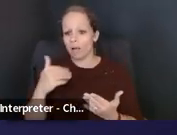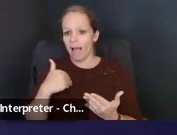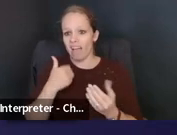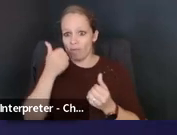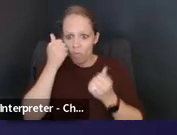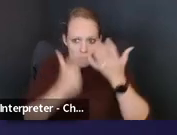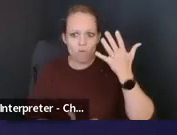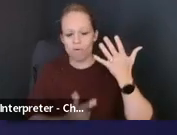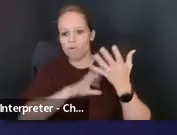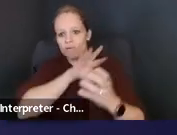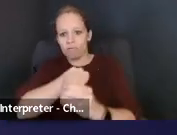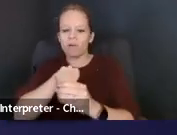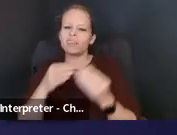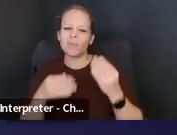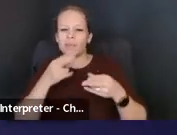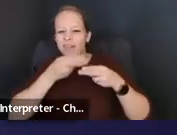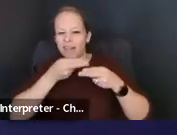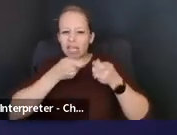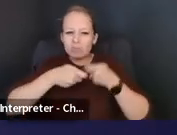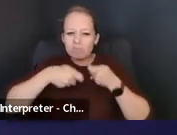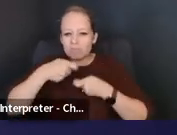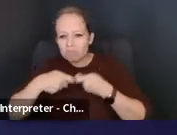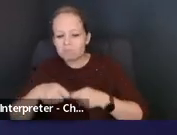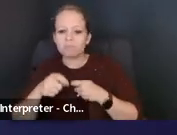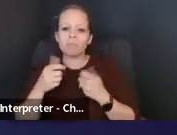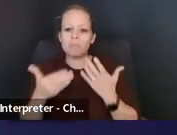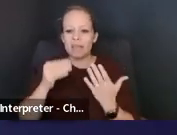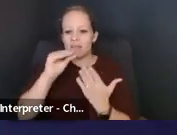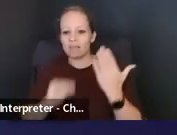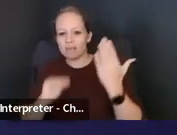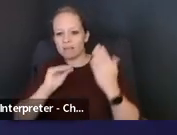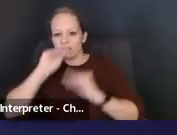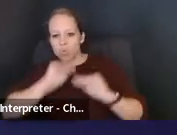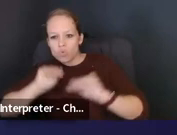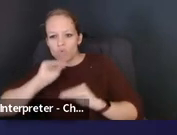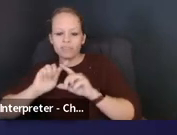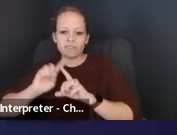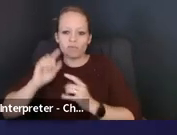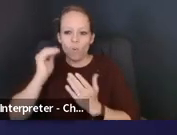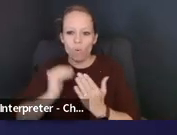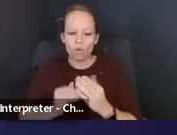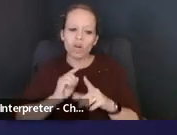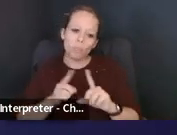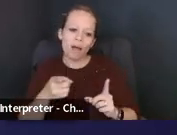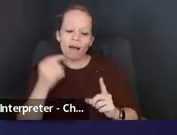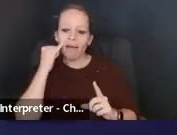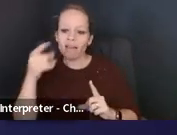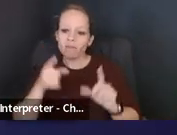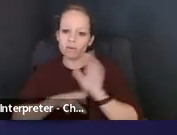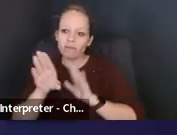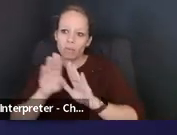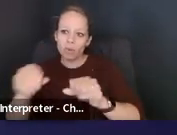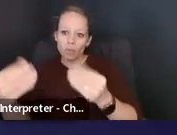of these. They may call them different things. They may be in a particular order, but it's reasonable to expect if you're preparing a